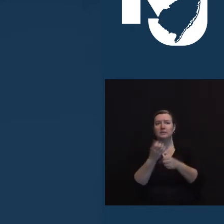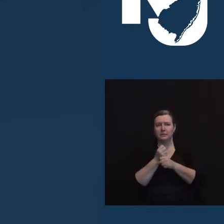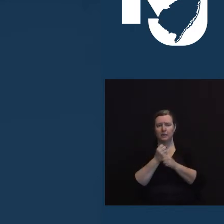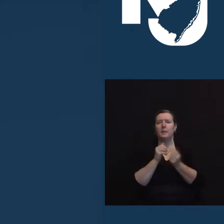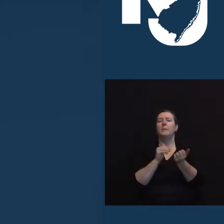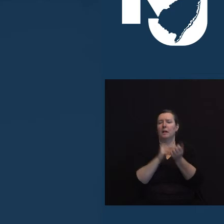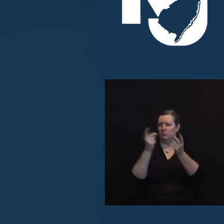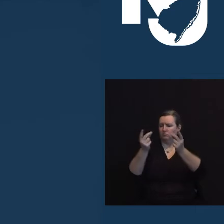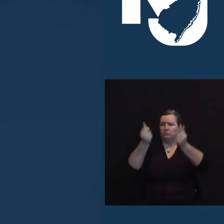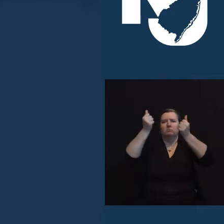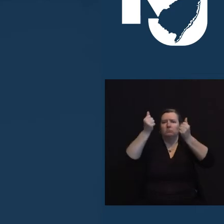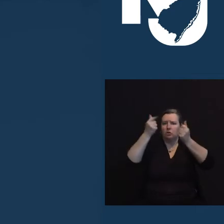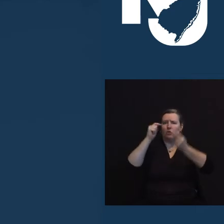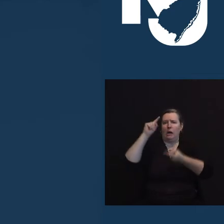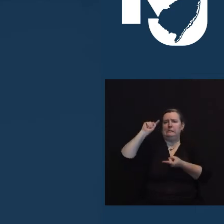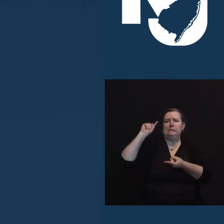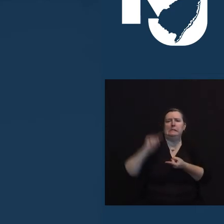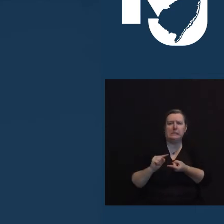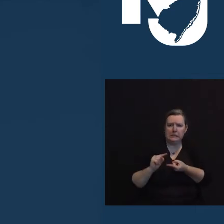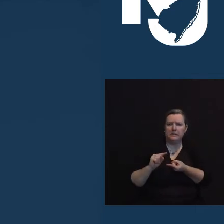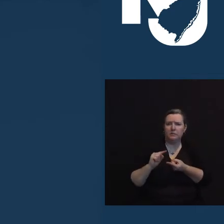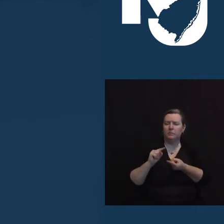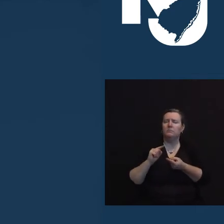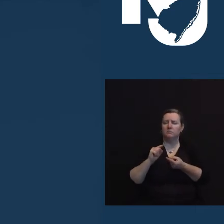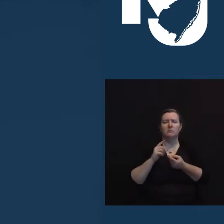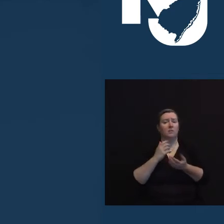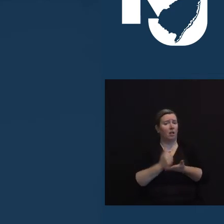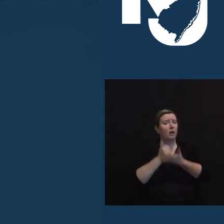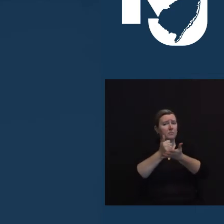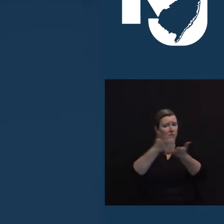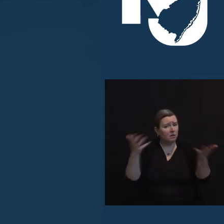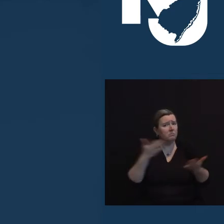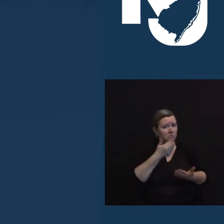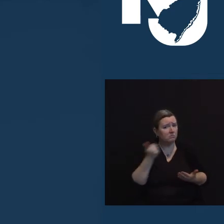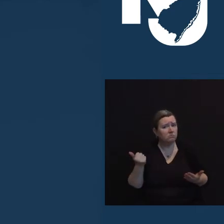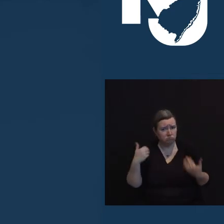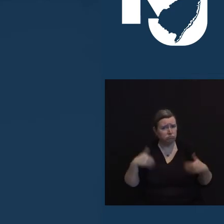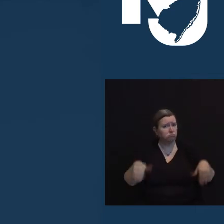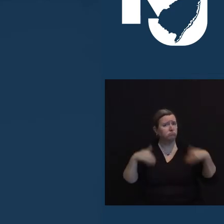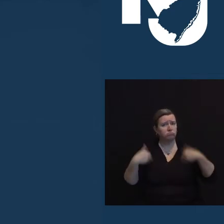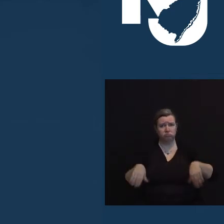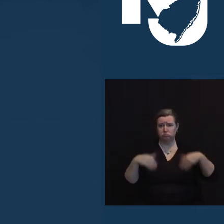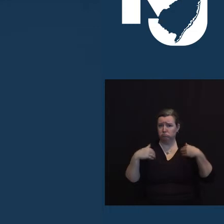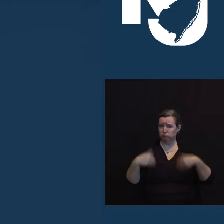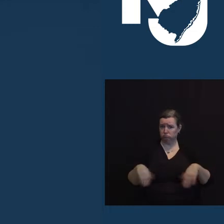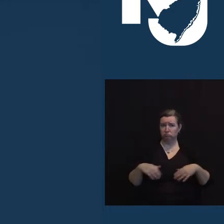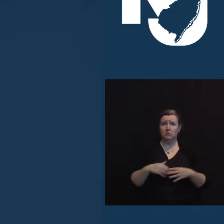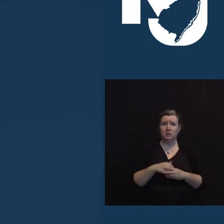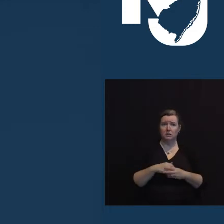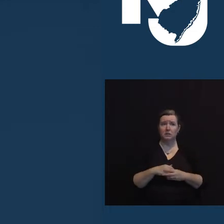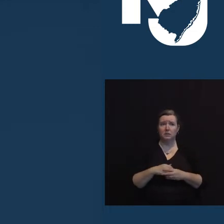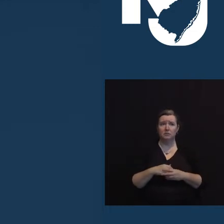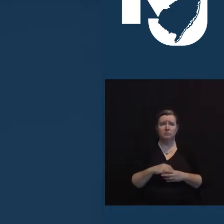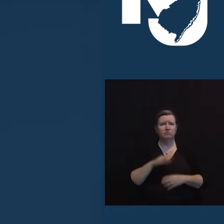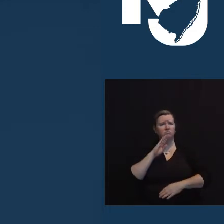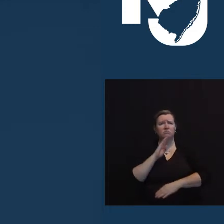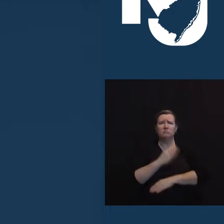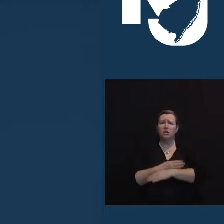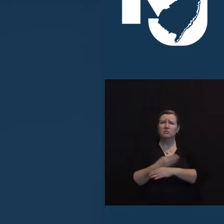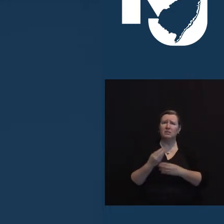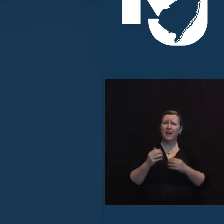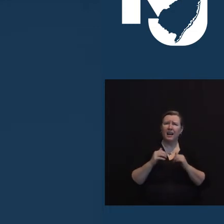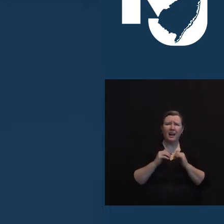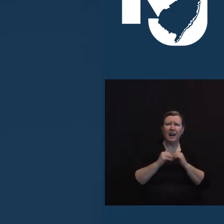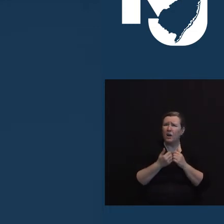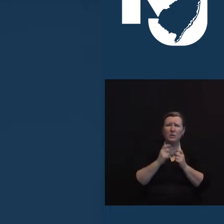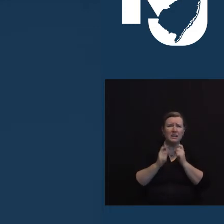the road. And they were brainstorming. Melissa was particularly articulate about how can we find a way to deliver that more easily, almost